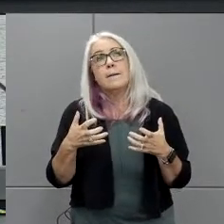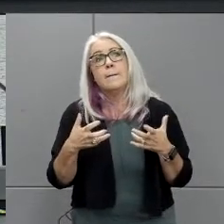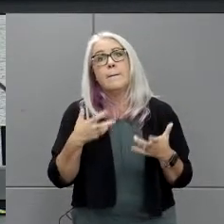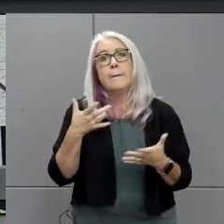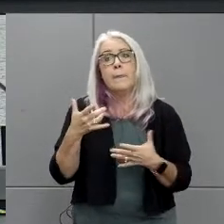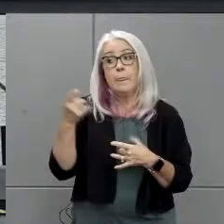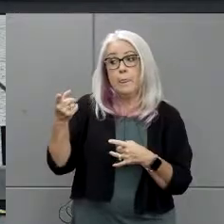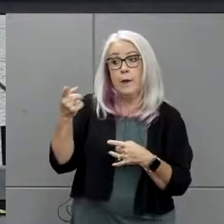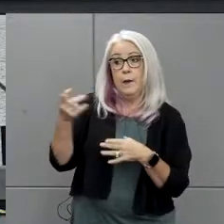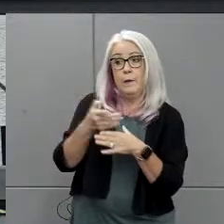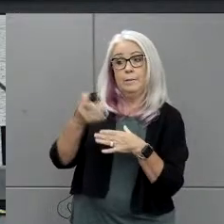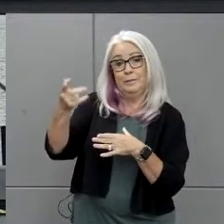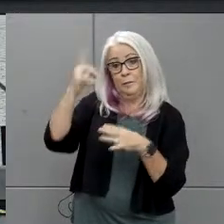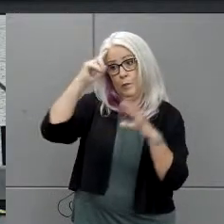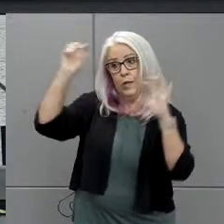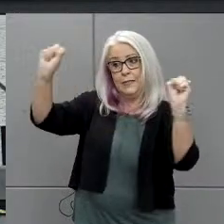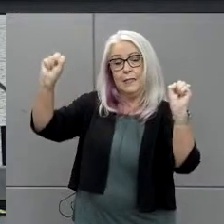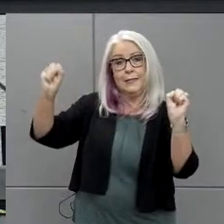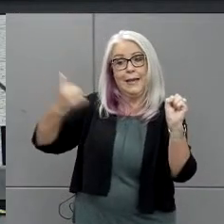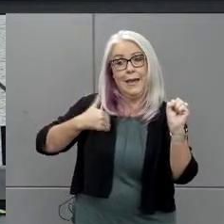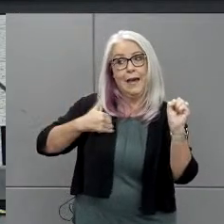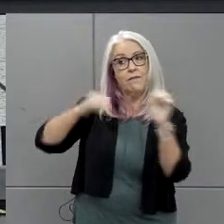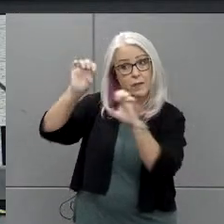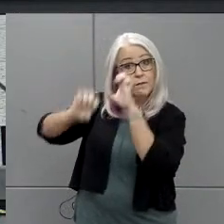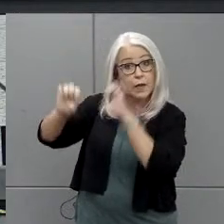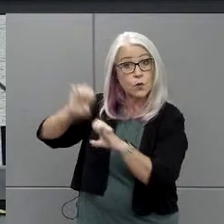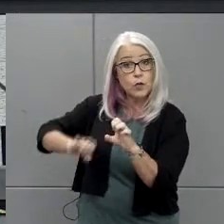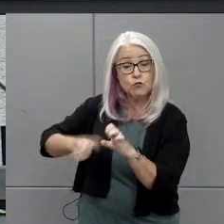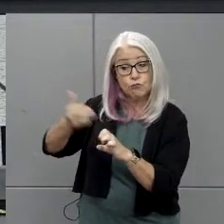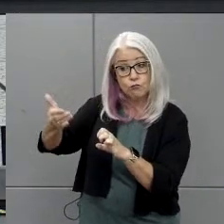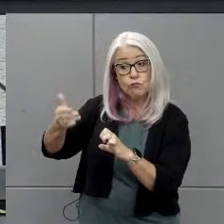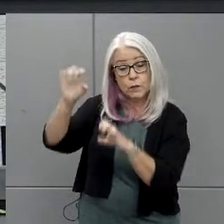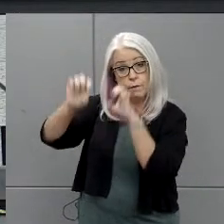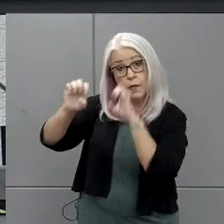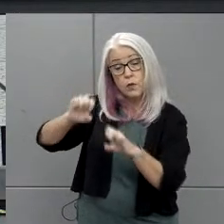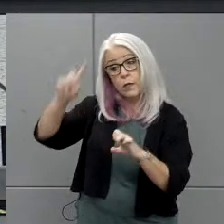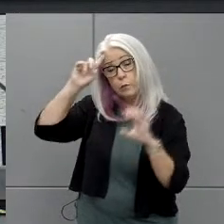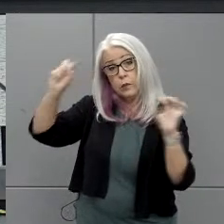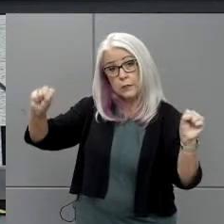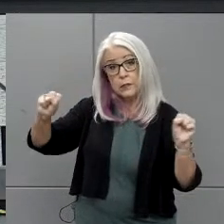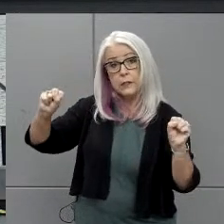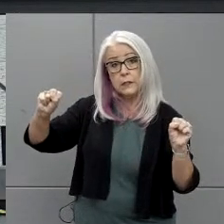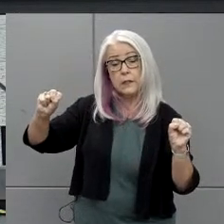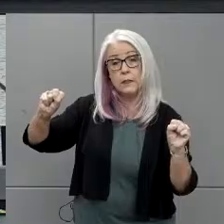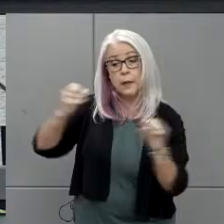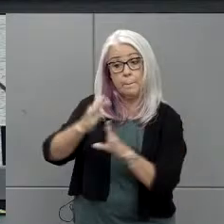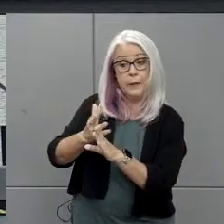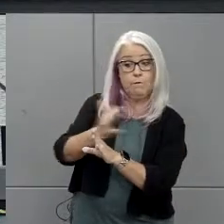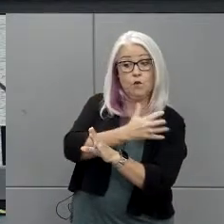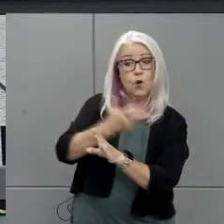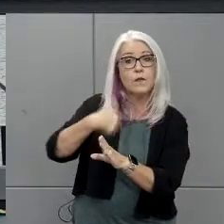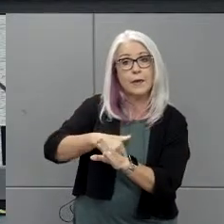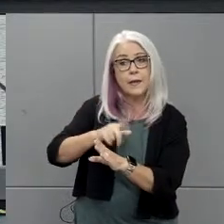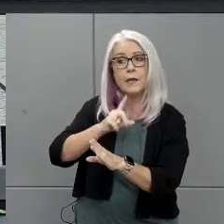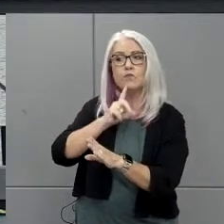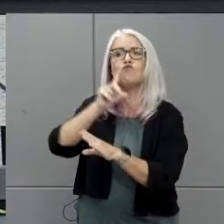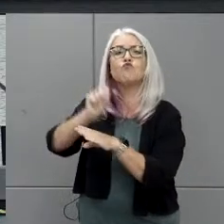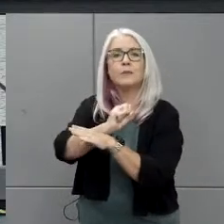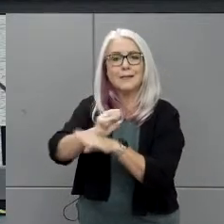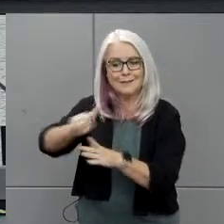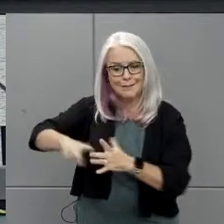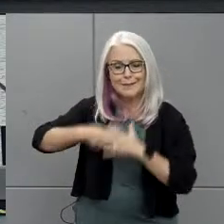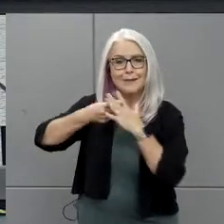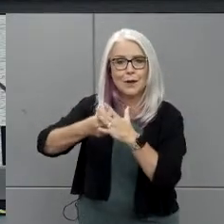the interim president to have an evaluation as interim president before they took office